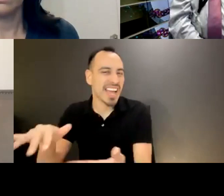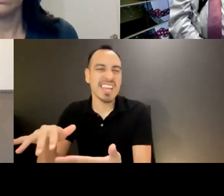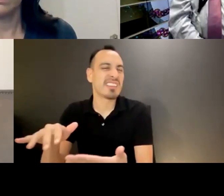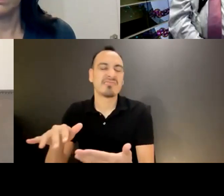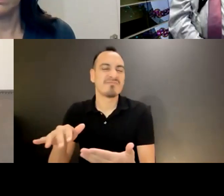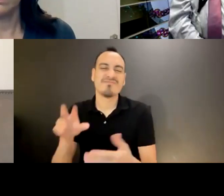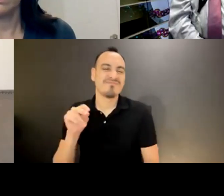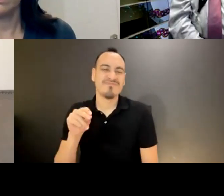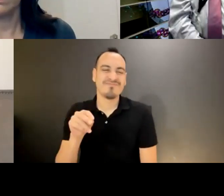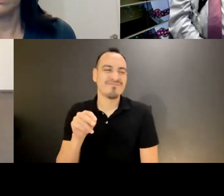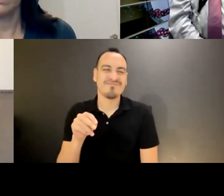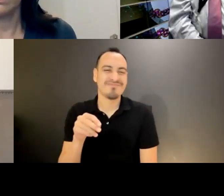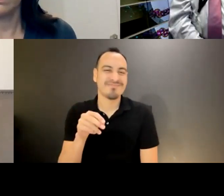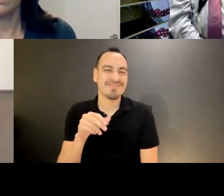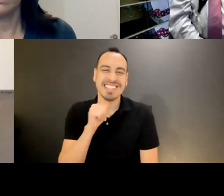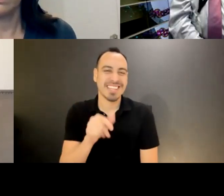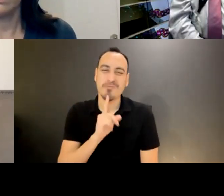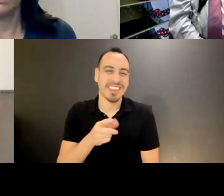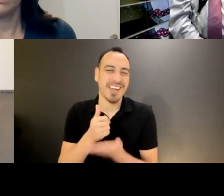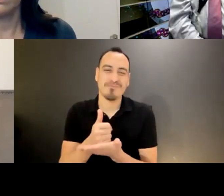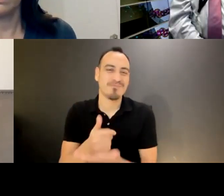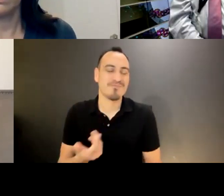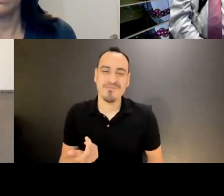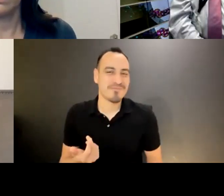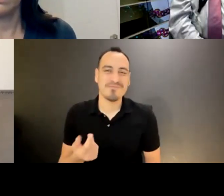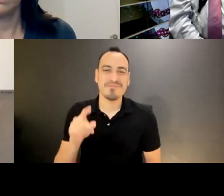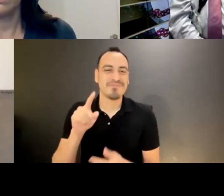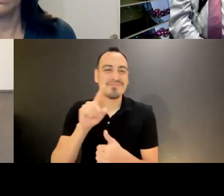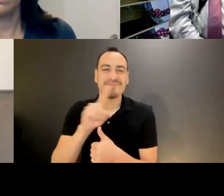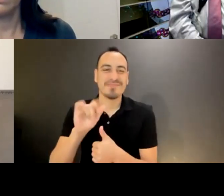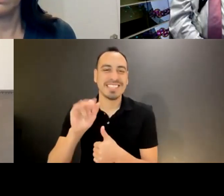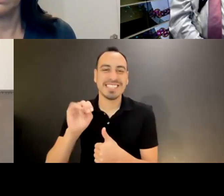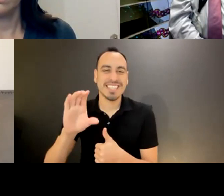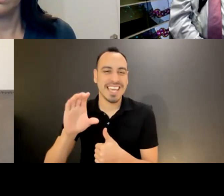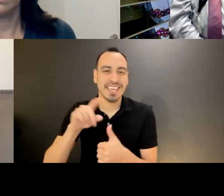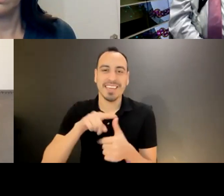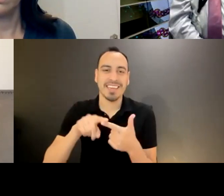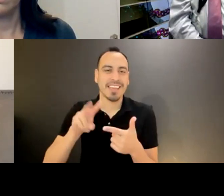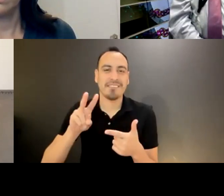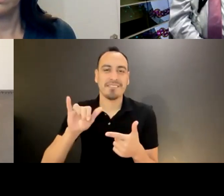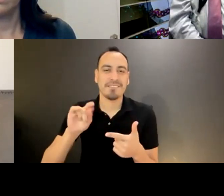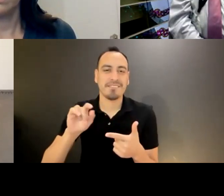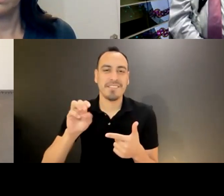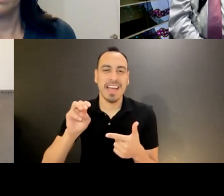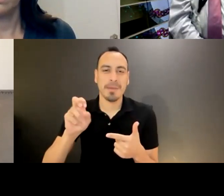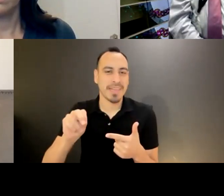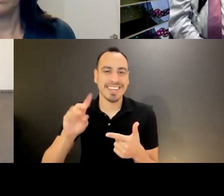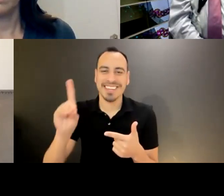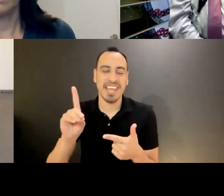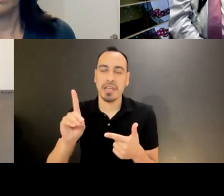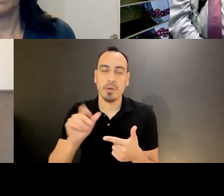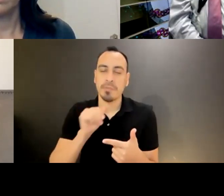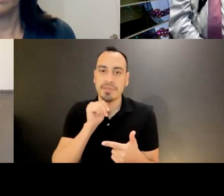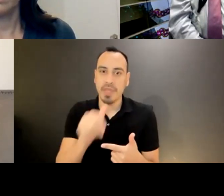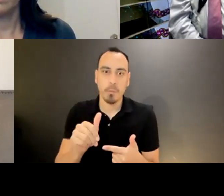helped. I don't think zinc or vitamin C is going to hurt anybody, but there's